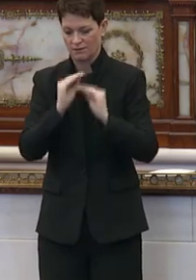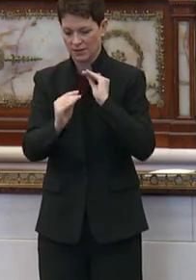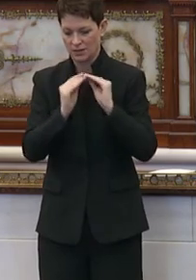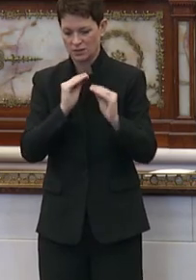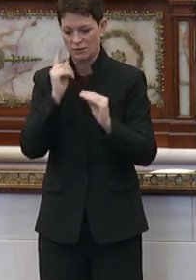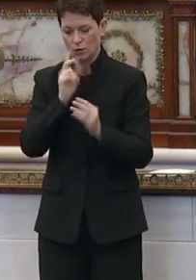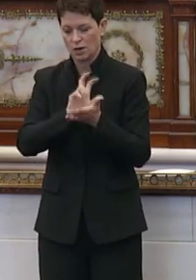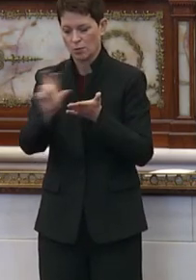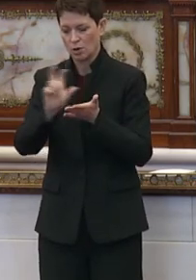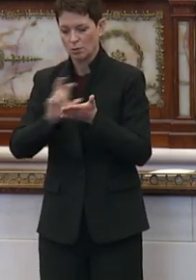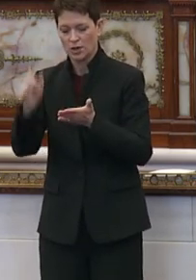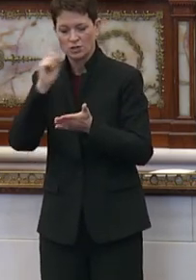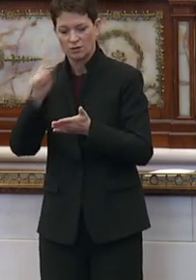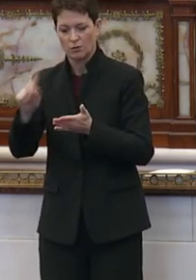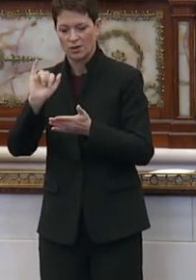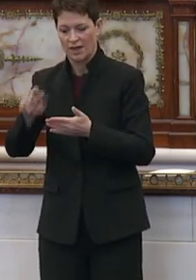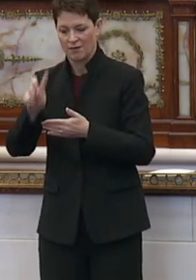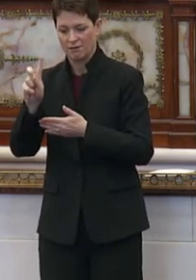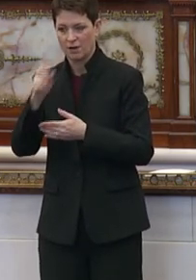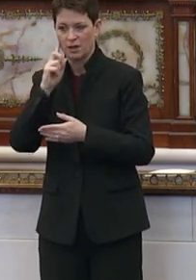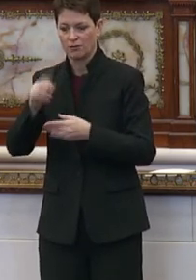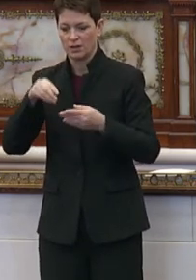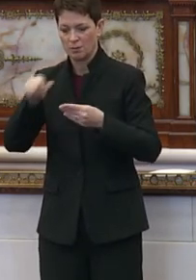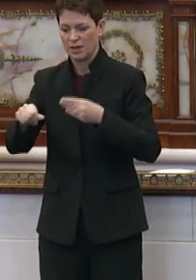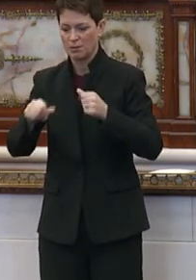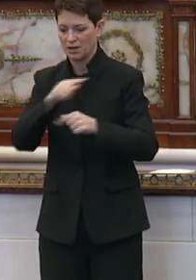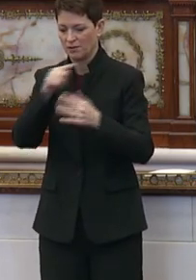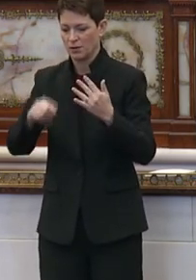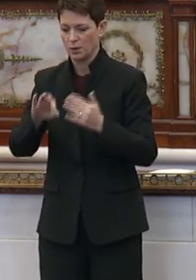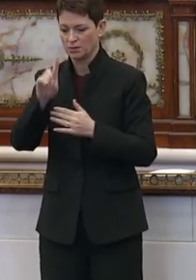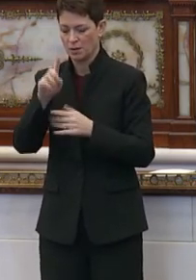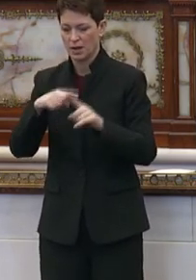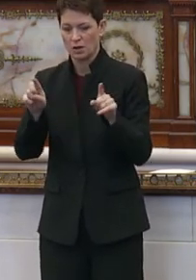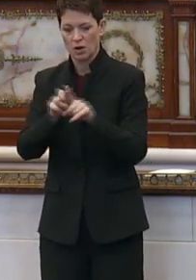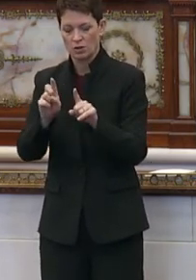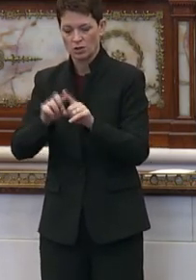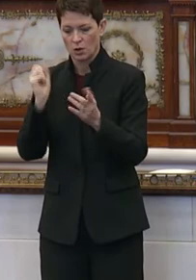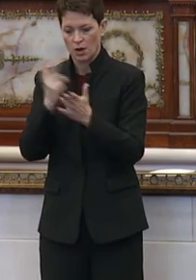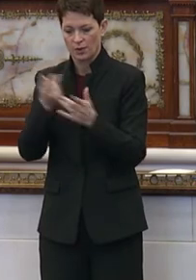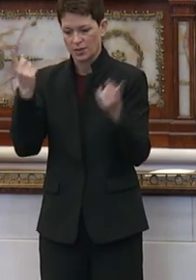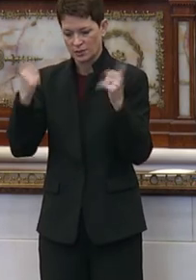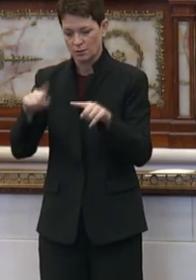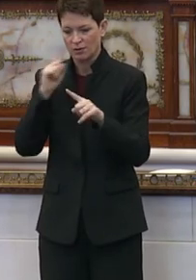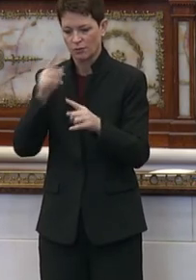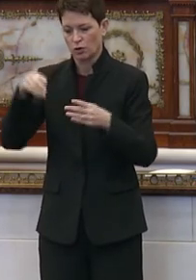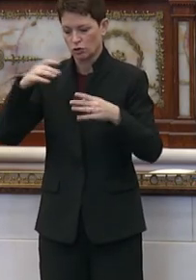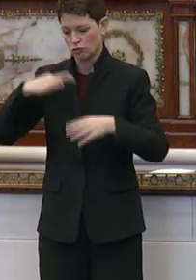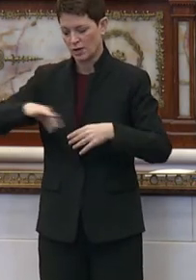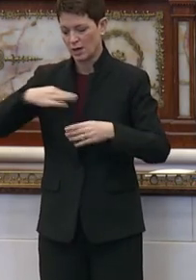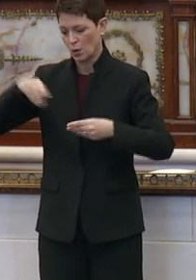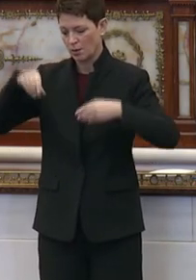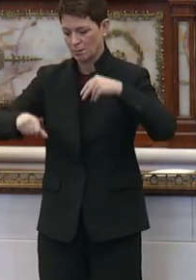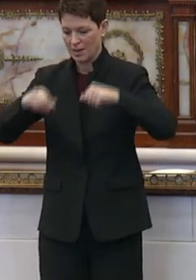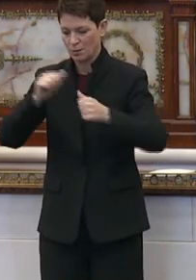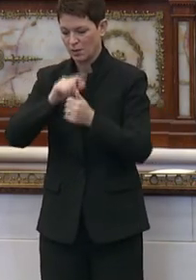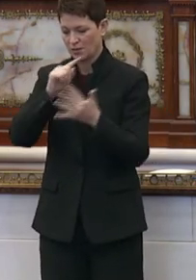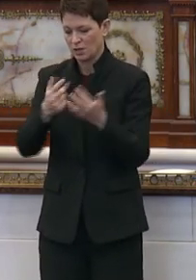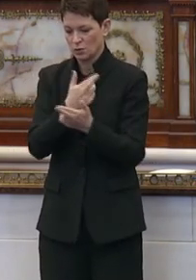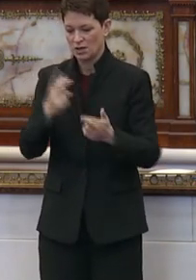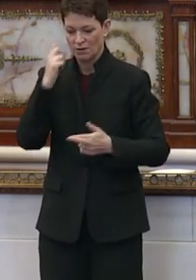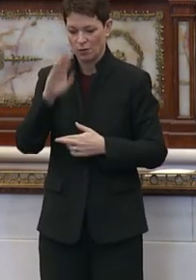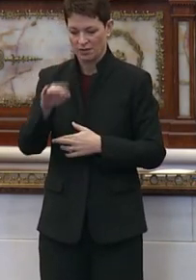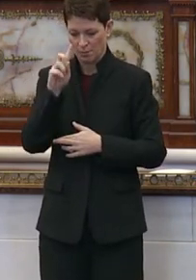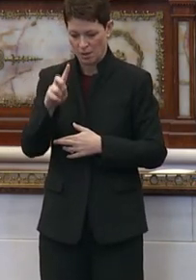for appropriations to the sinking fund commission for the payment of such bonds, and authorizing agreements to provide credit or payment or liquidity sources for the